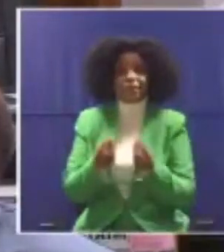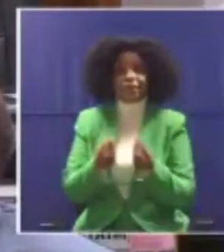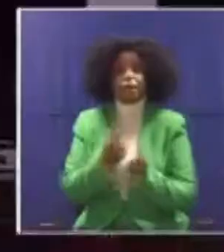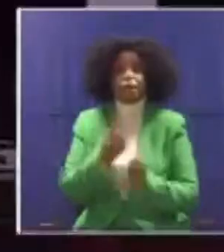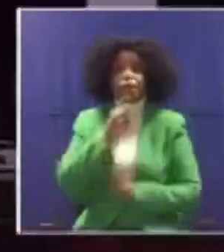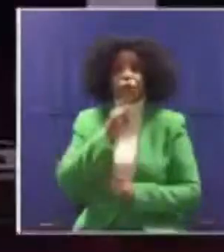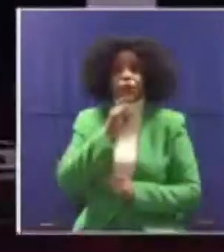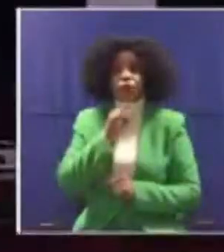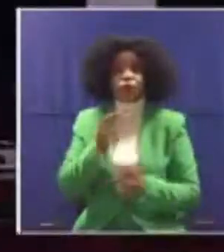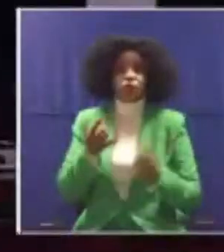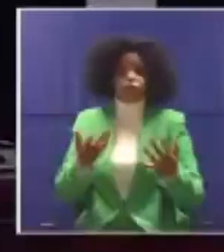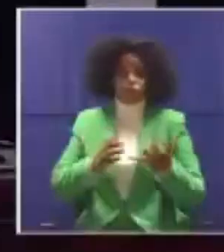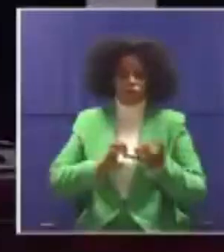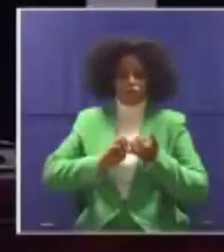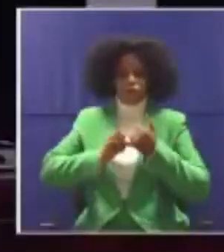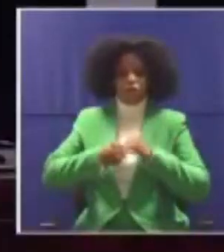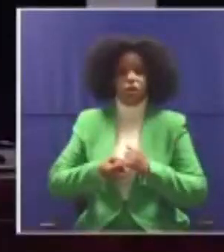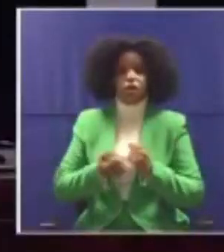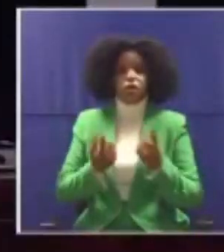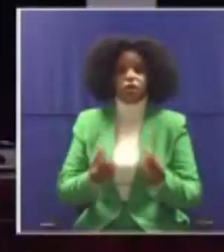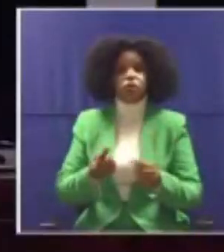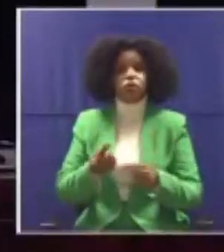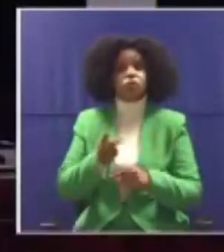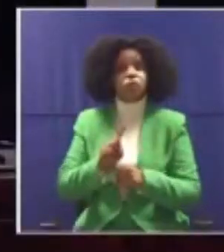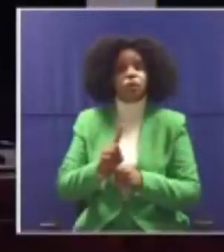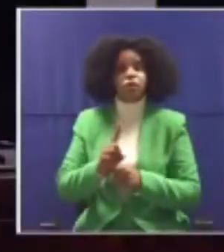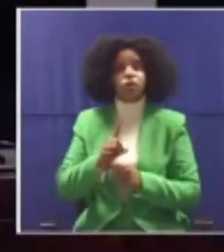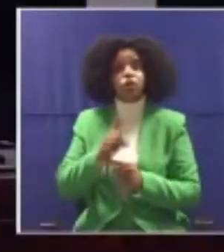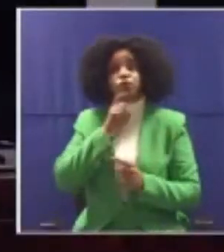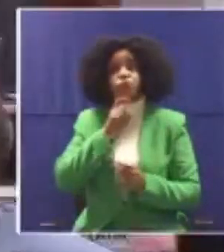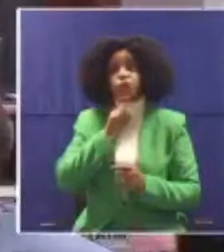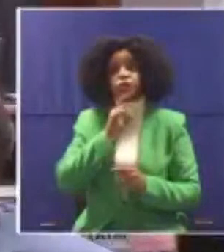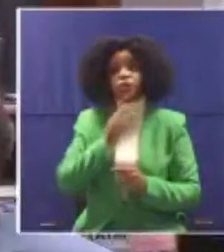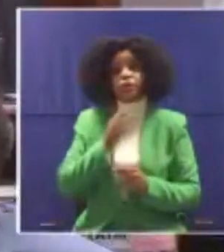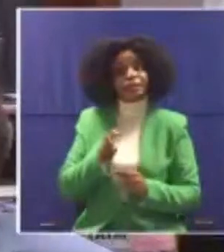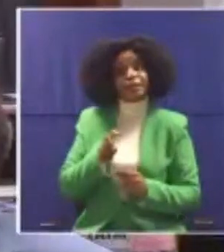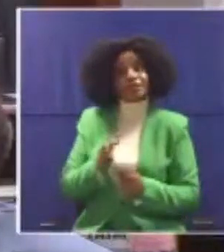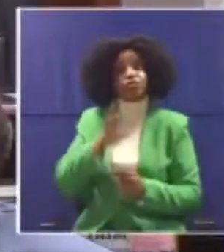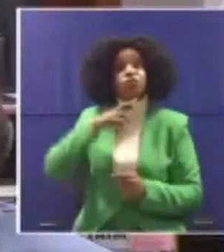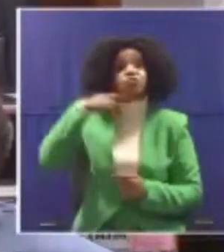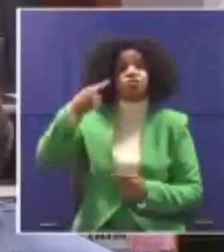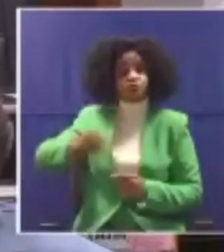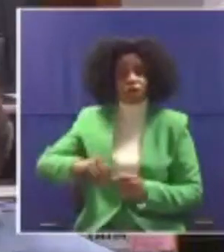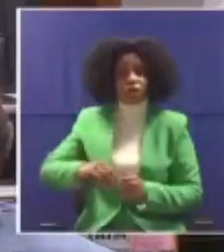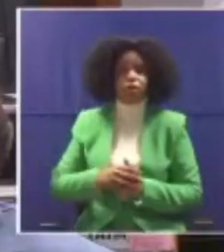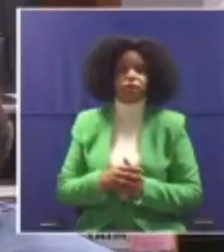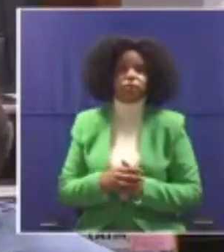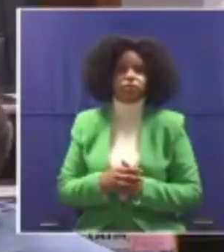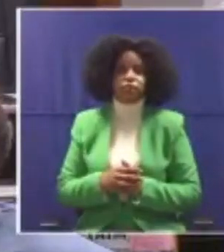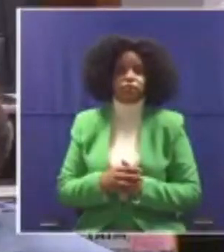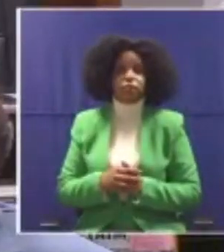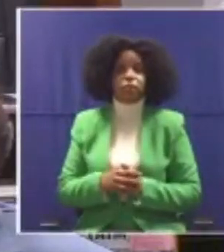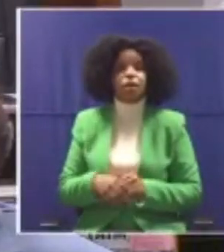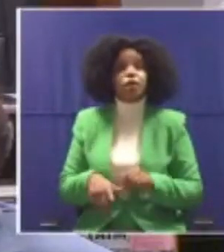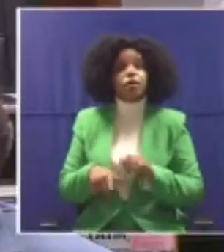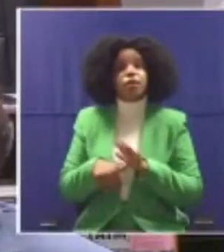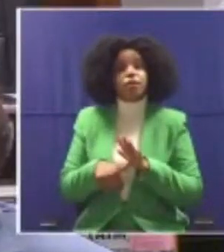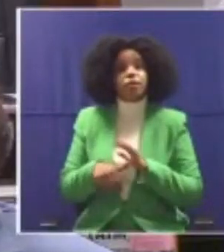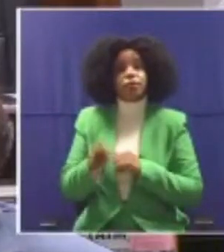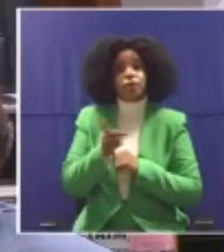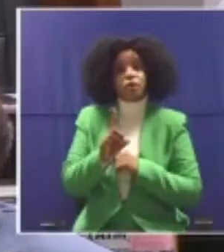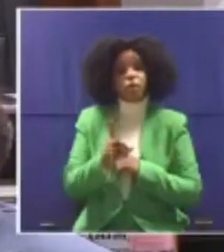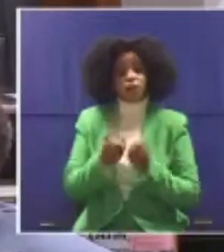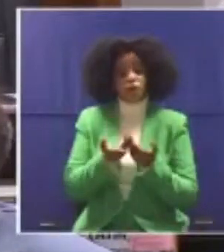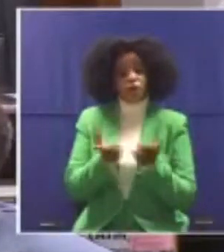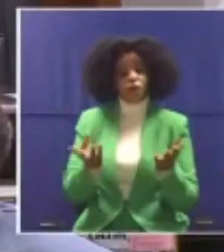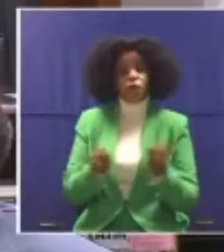to try and keep a party that is losing power in power. That's the reality. The fact of the matter is that those things that you